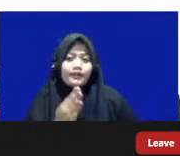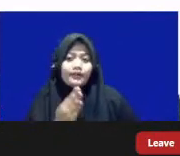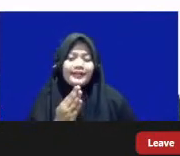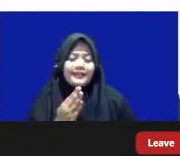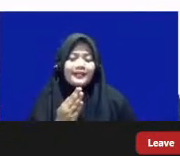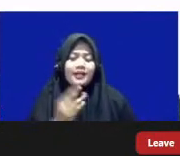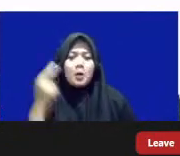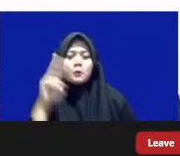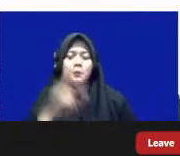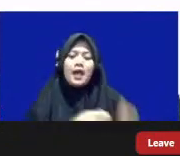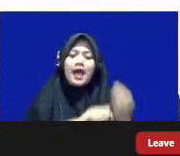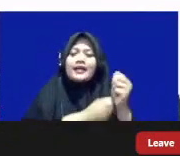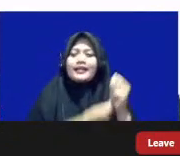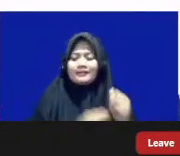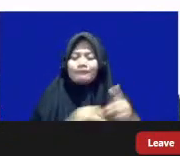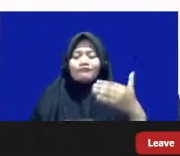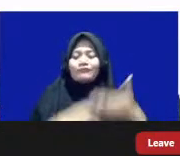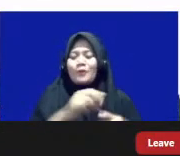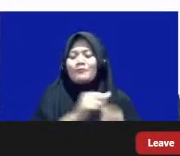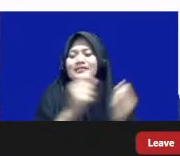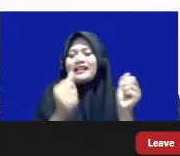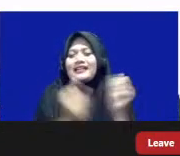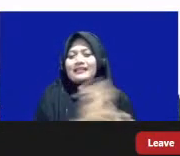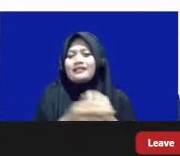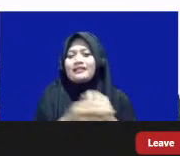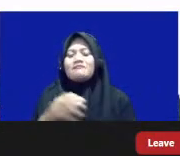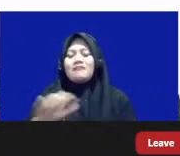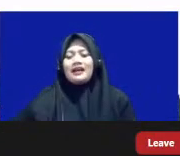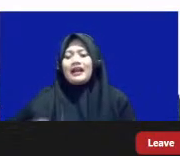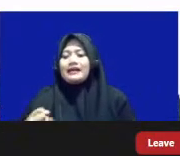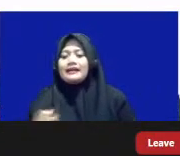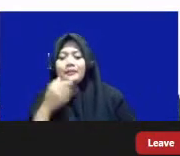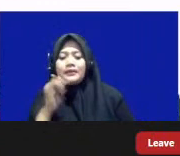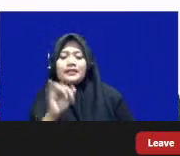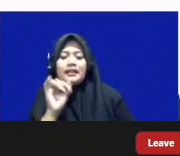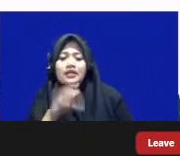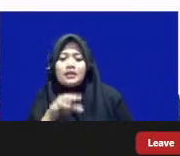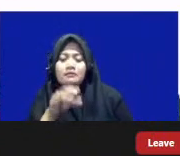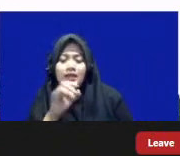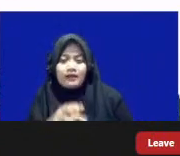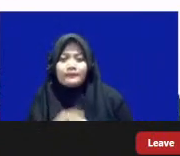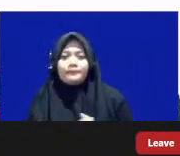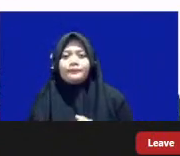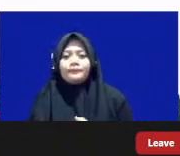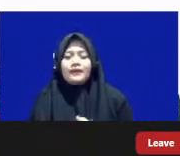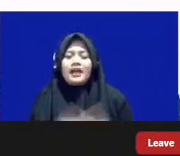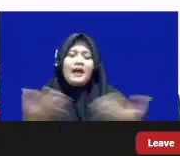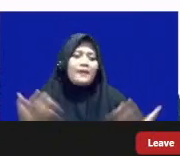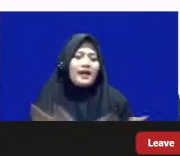does Bangladesh have a community for women that is accommodated by the government?